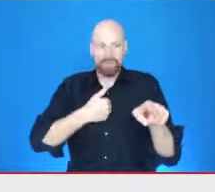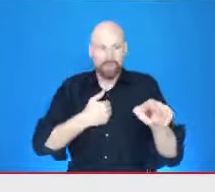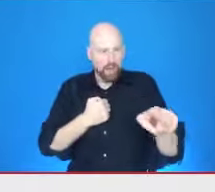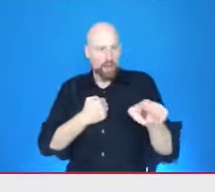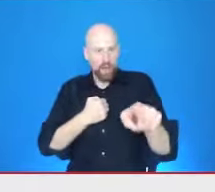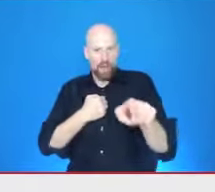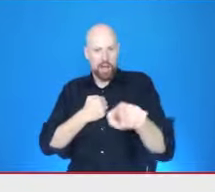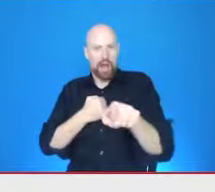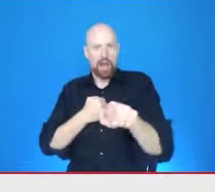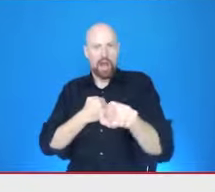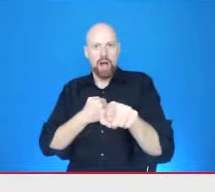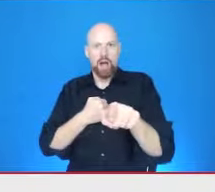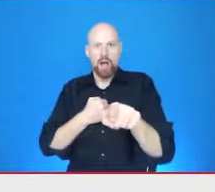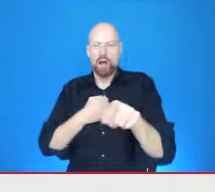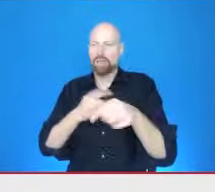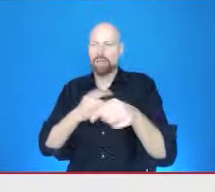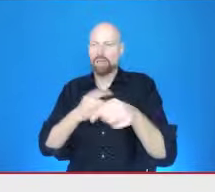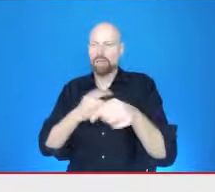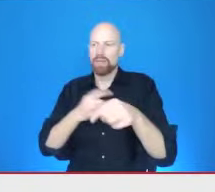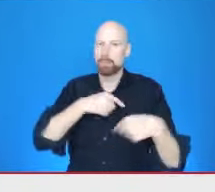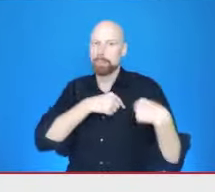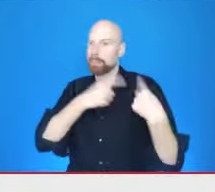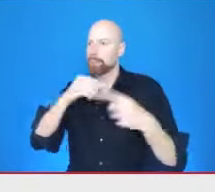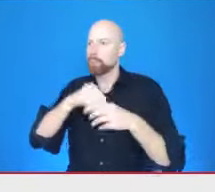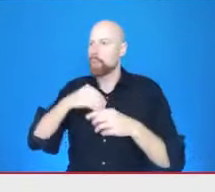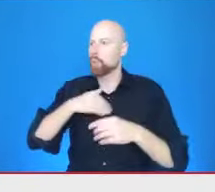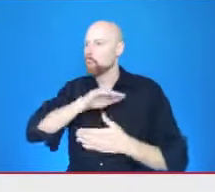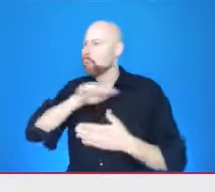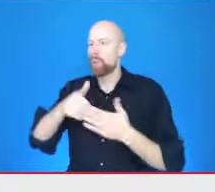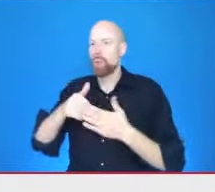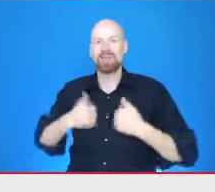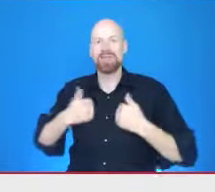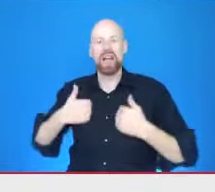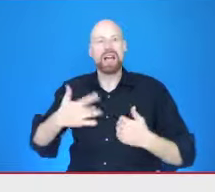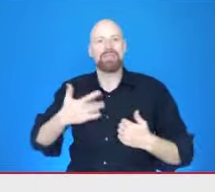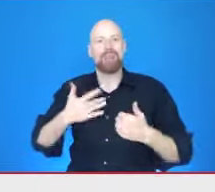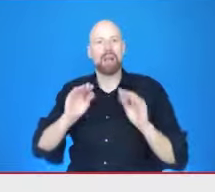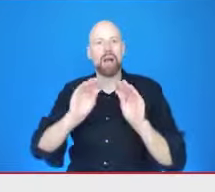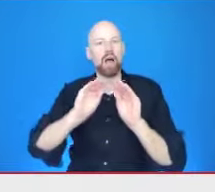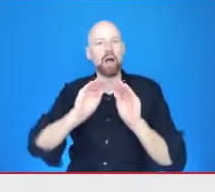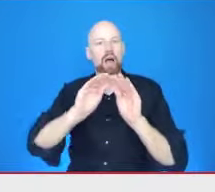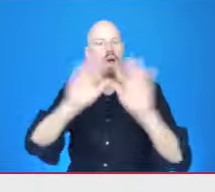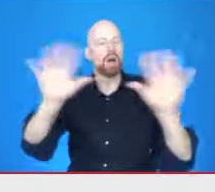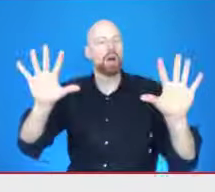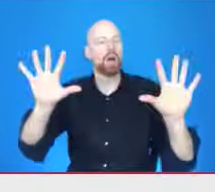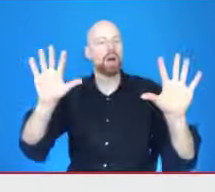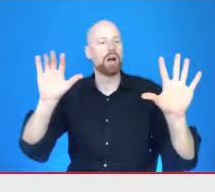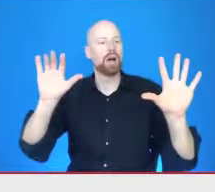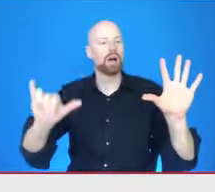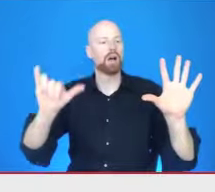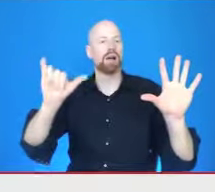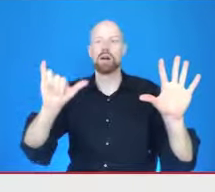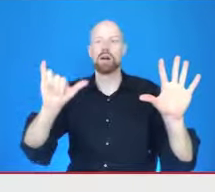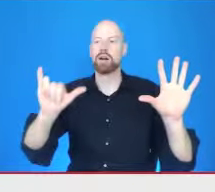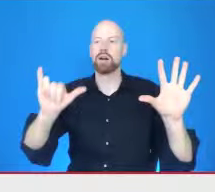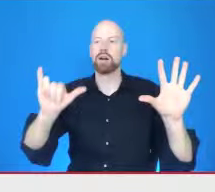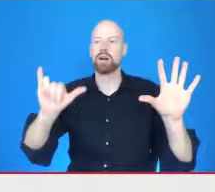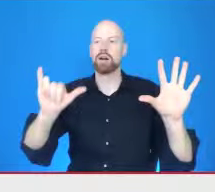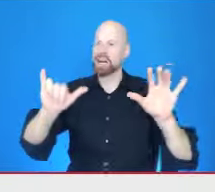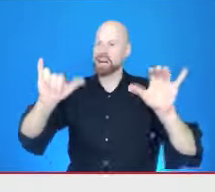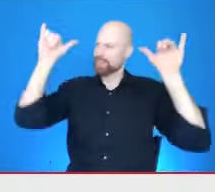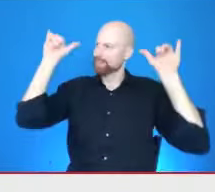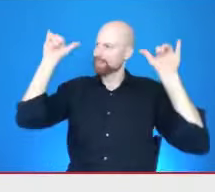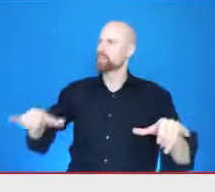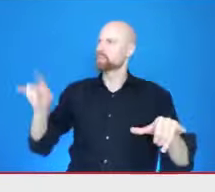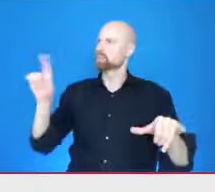growth, hurt to healing, and pain to power. I finished Stanford as an English major, and while I didn't go on to law school, I did